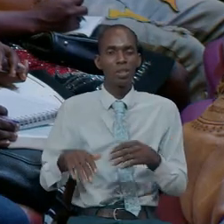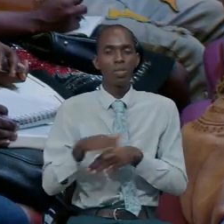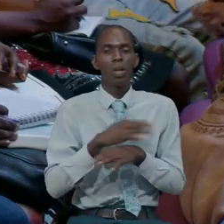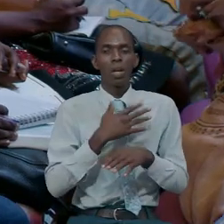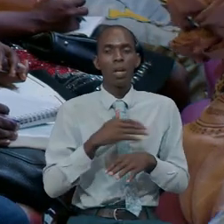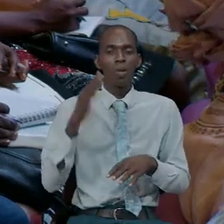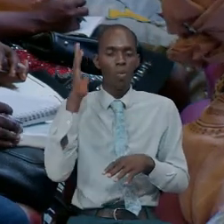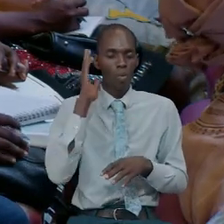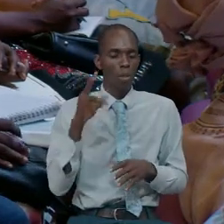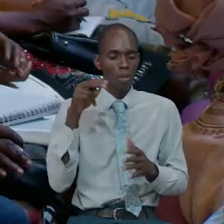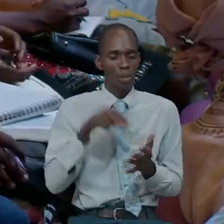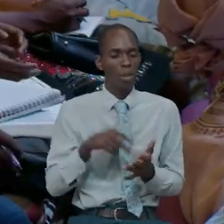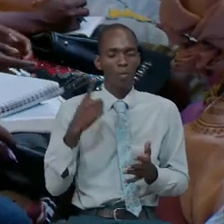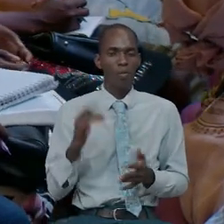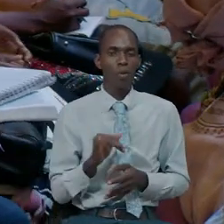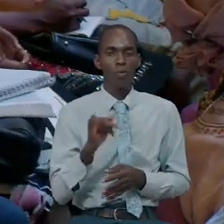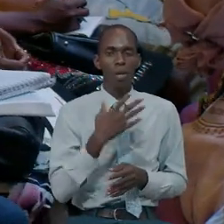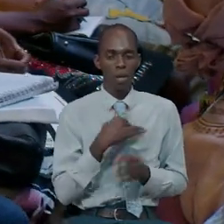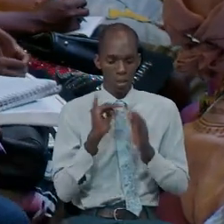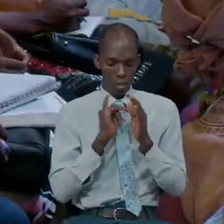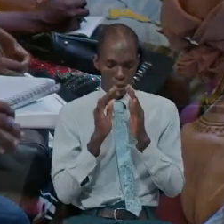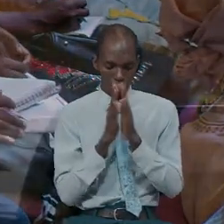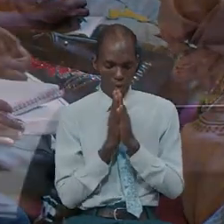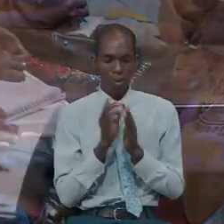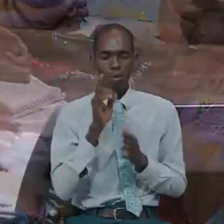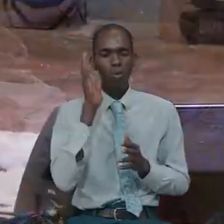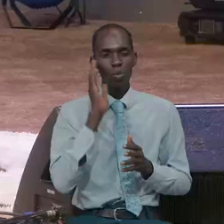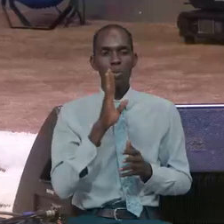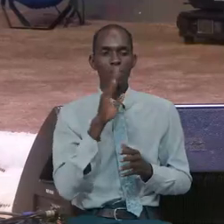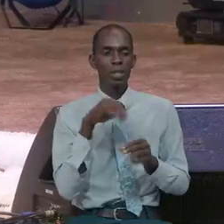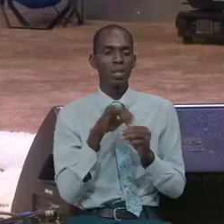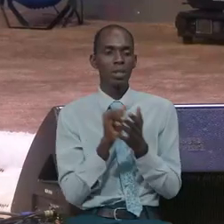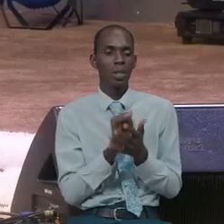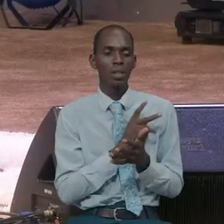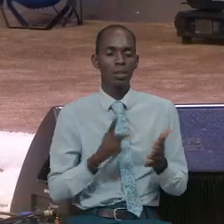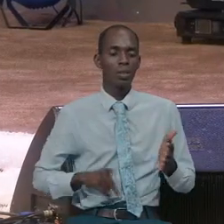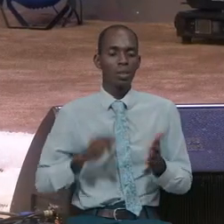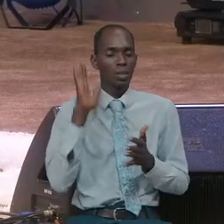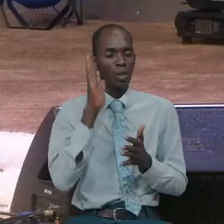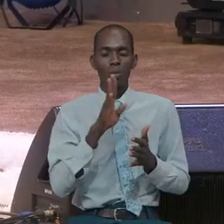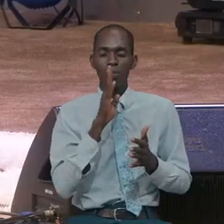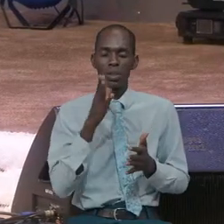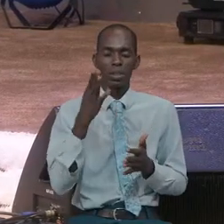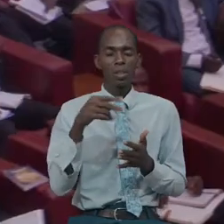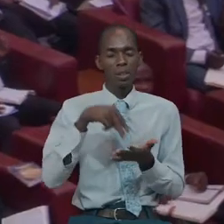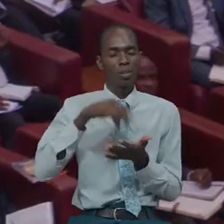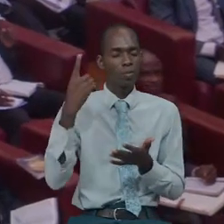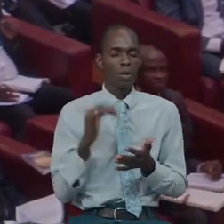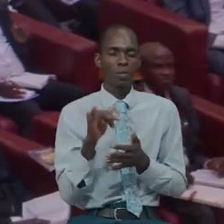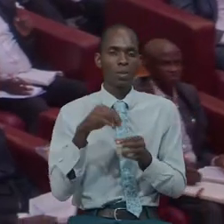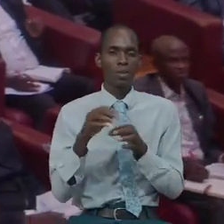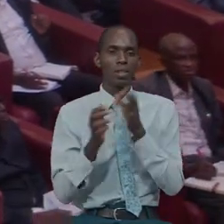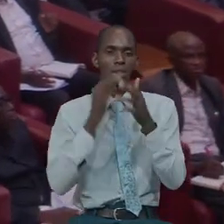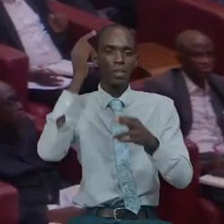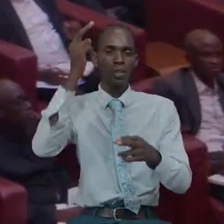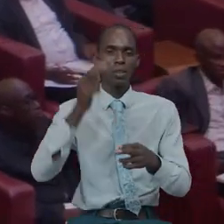stand forever. And I pray you'll be in that kingdom that will stand forever in Jesus' name.